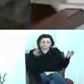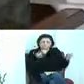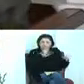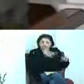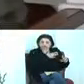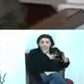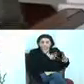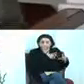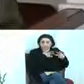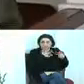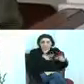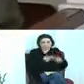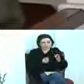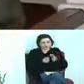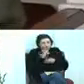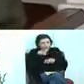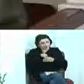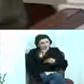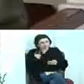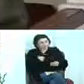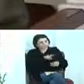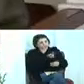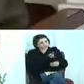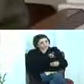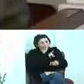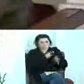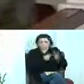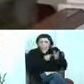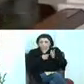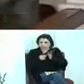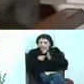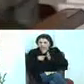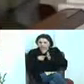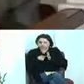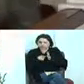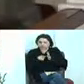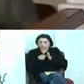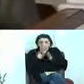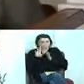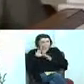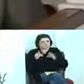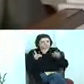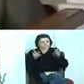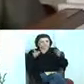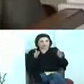Grow in us. Show us your way.